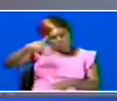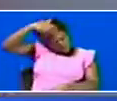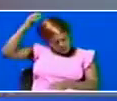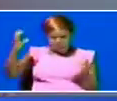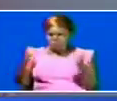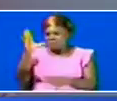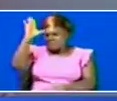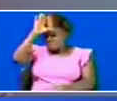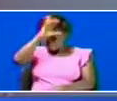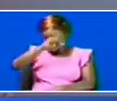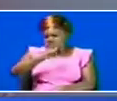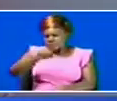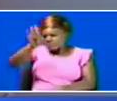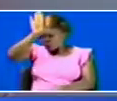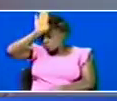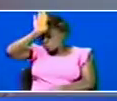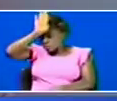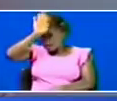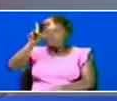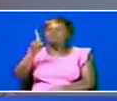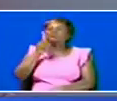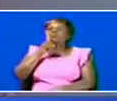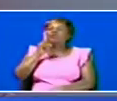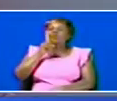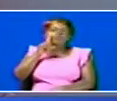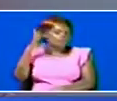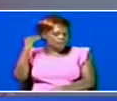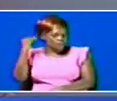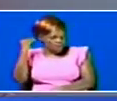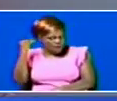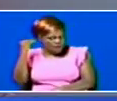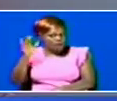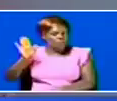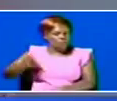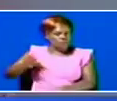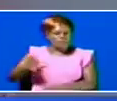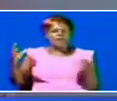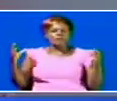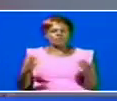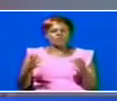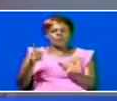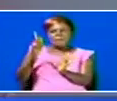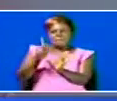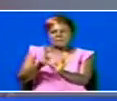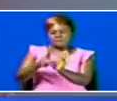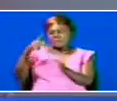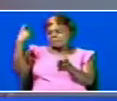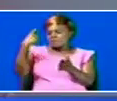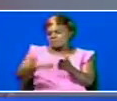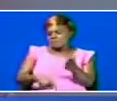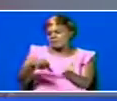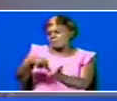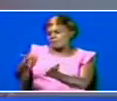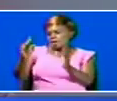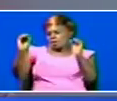that will not be traveling to Dubai tomorrow. Our sources have revealed that the women's team's participation fee was not paid. But